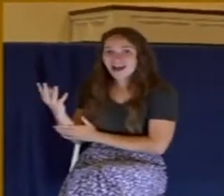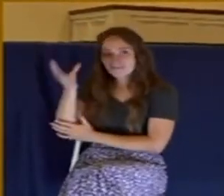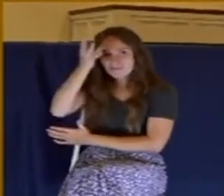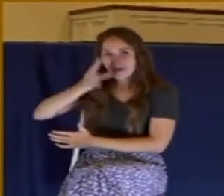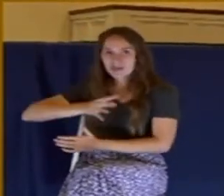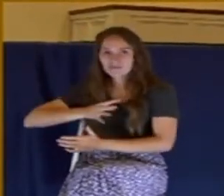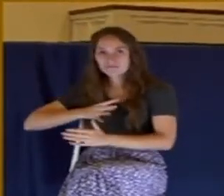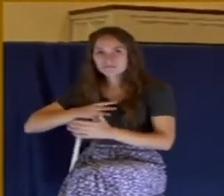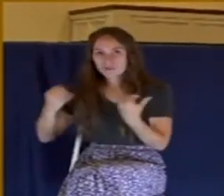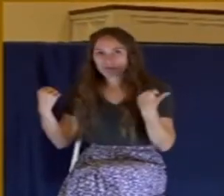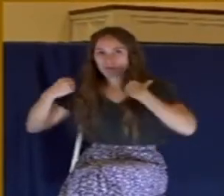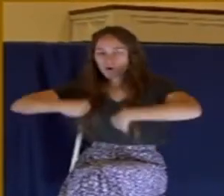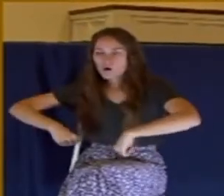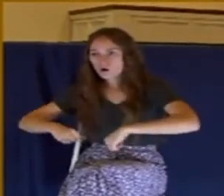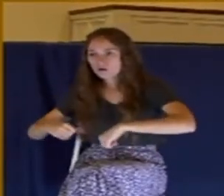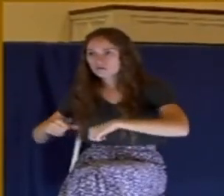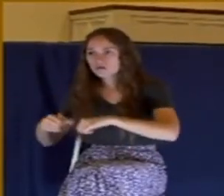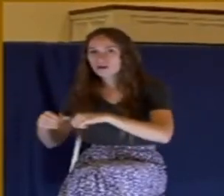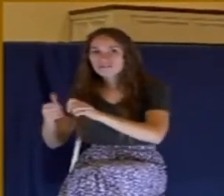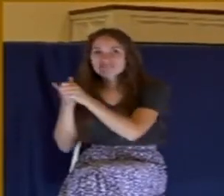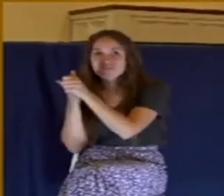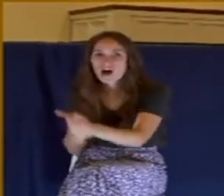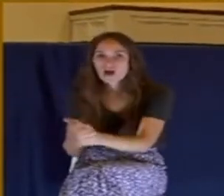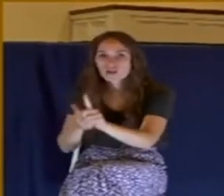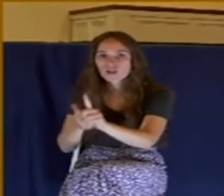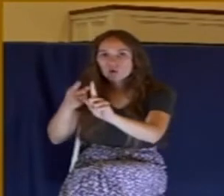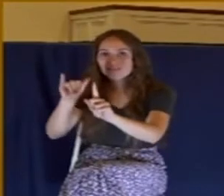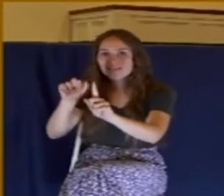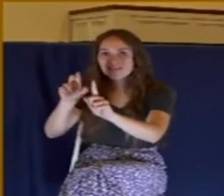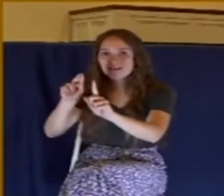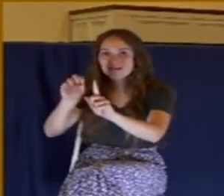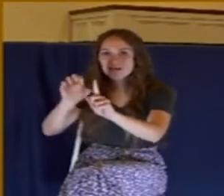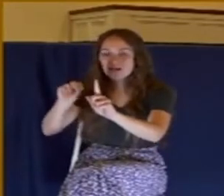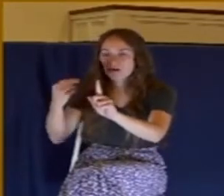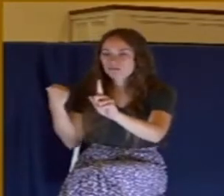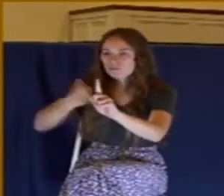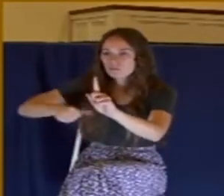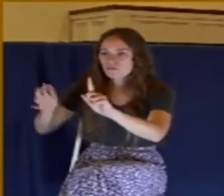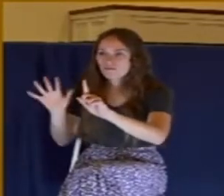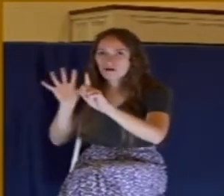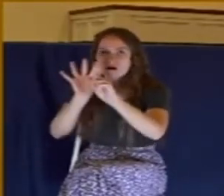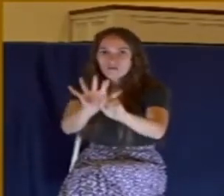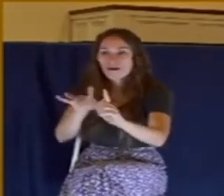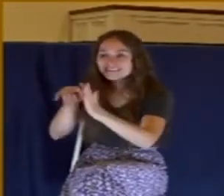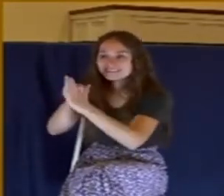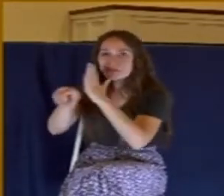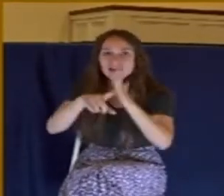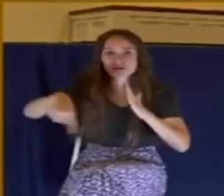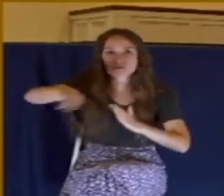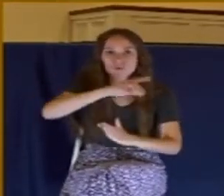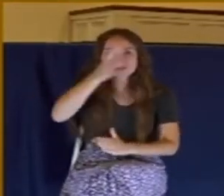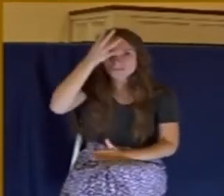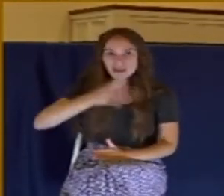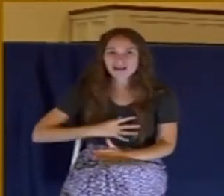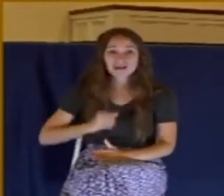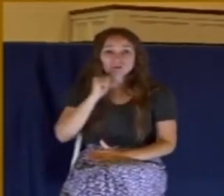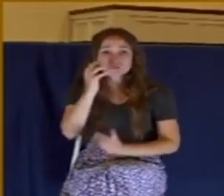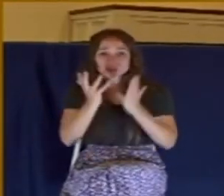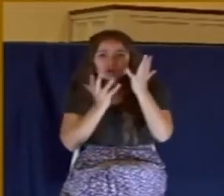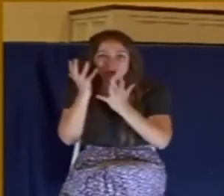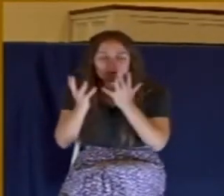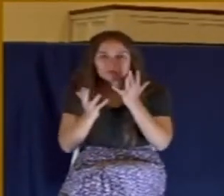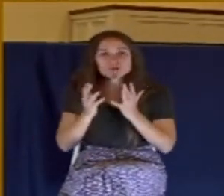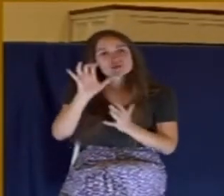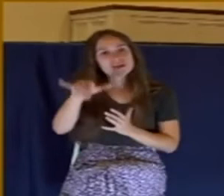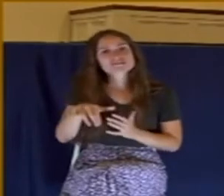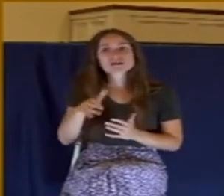ye pity." See what's happening here? God's glory is leaving. There are six men that are